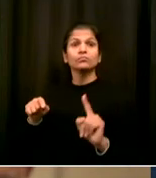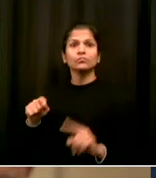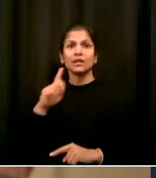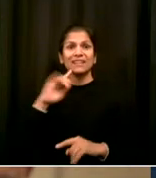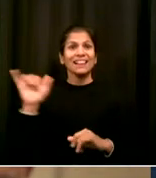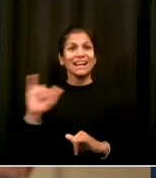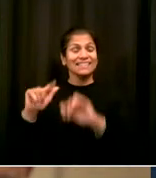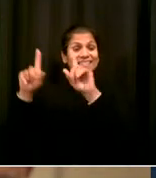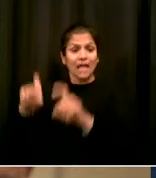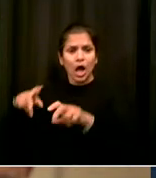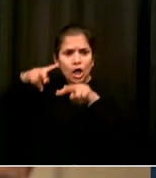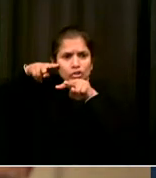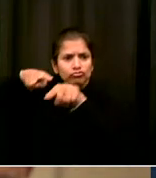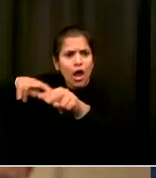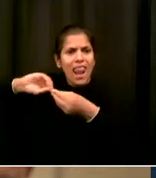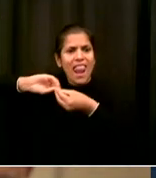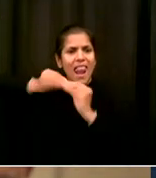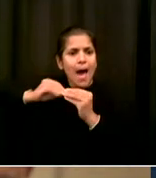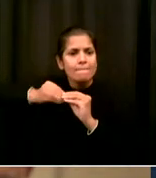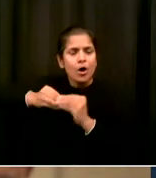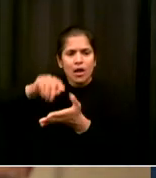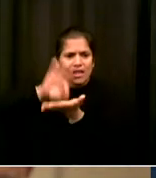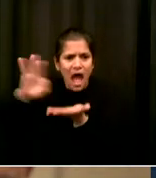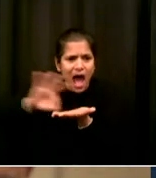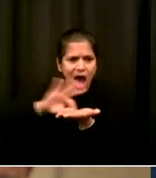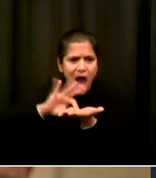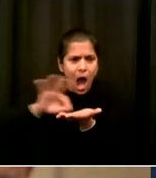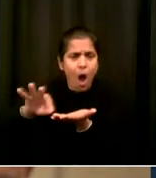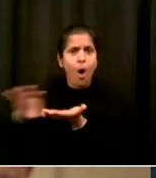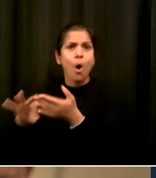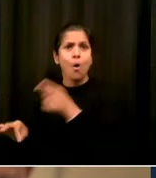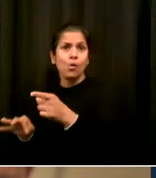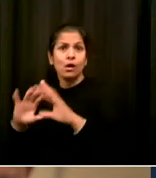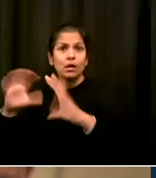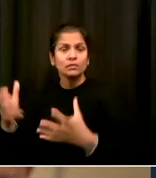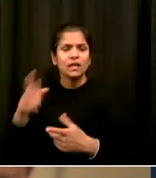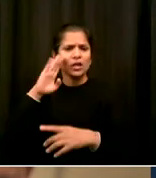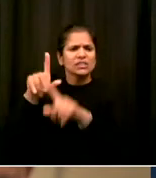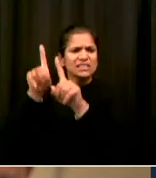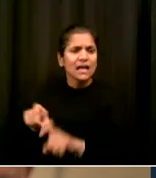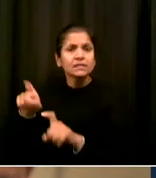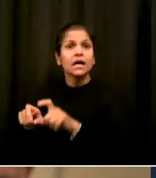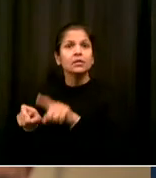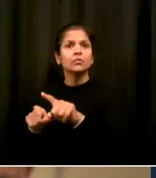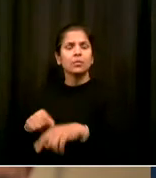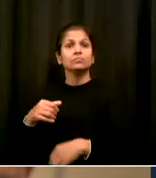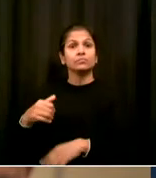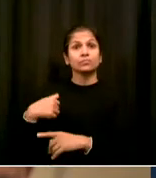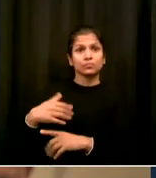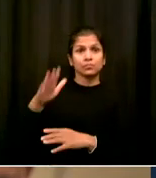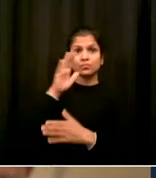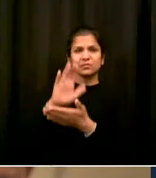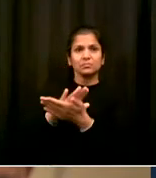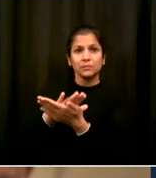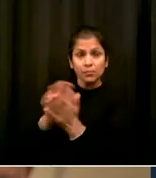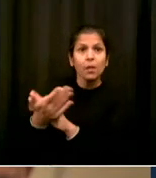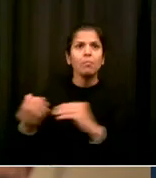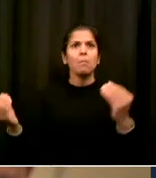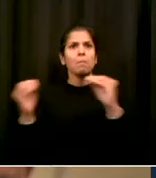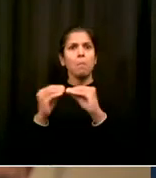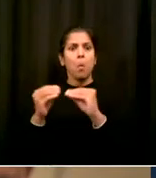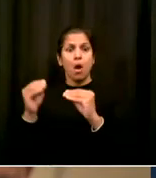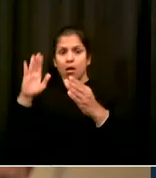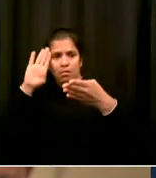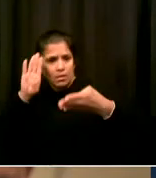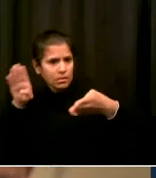been very successful, reaching to every corner of the city, protecting people. We're going to take that same capacity, use it to help us